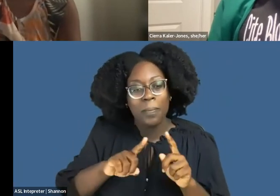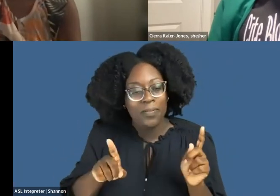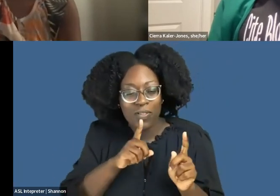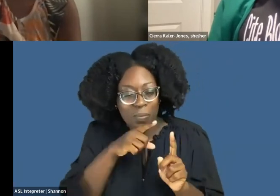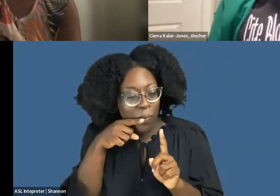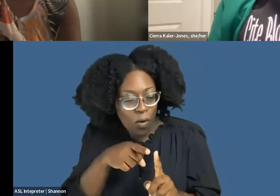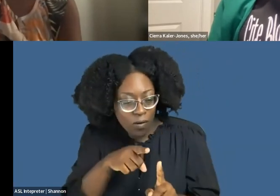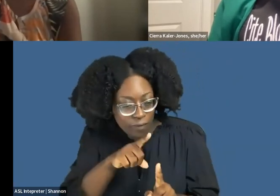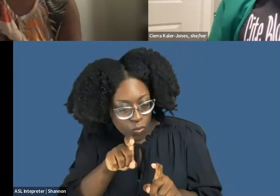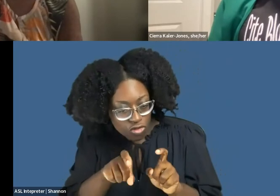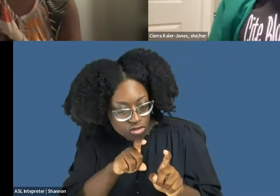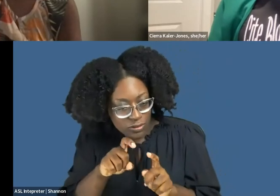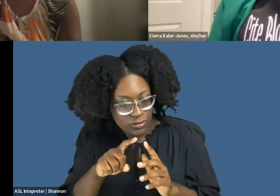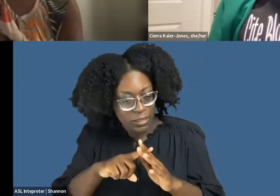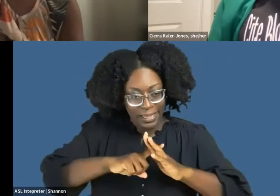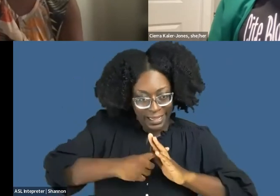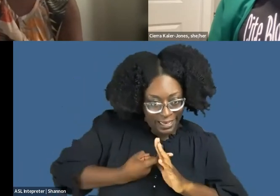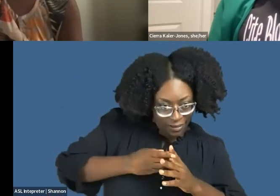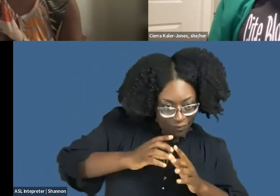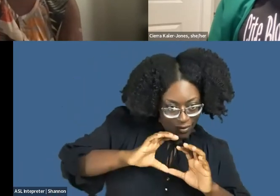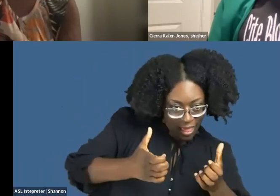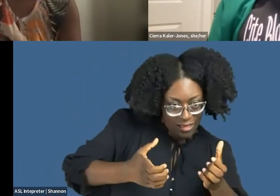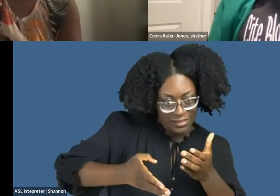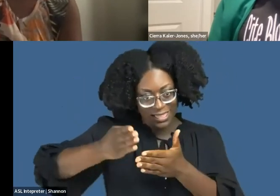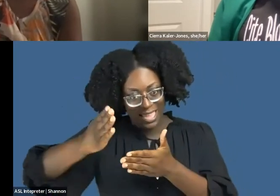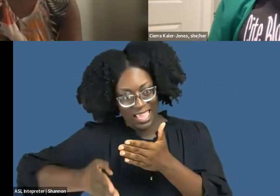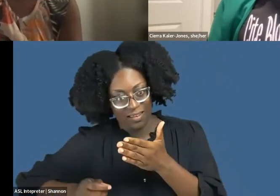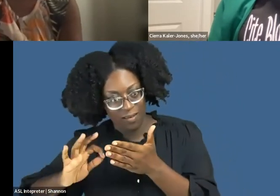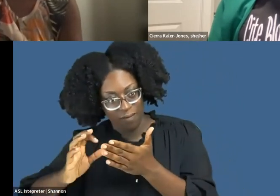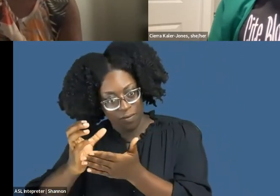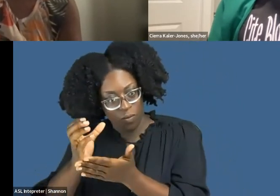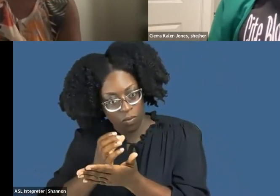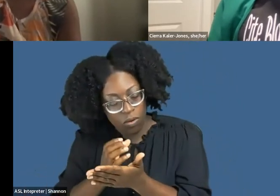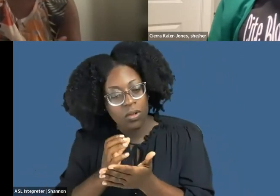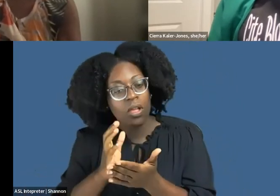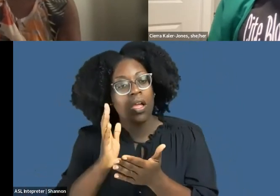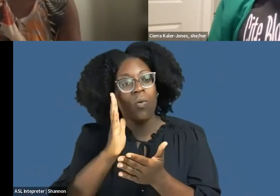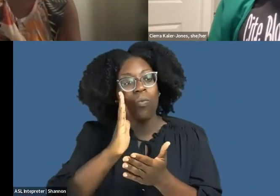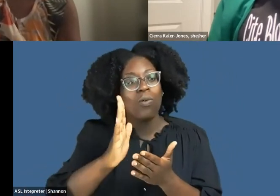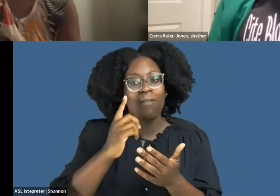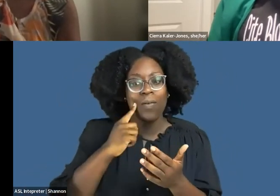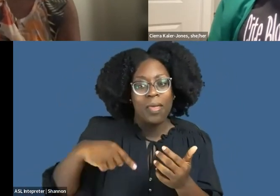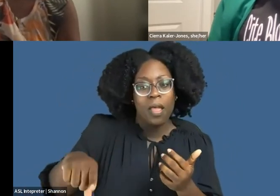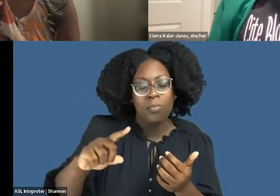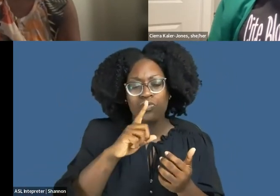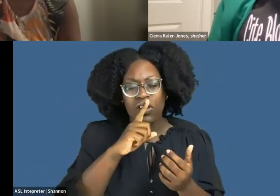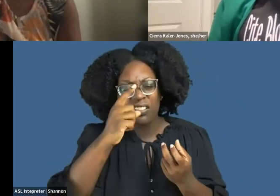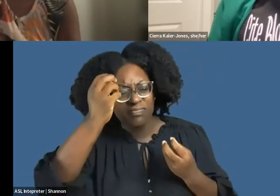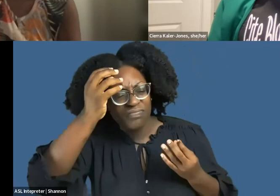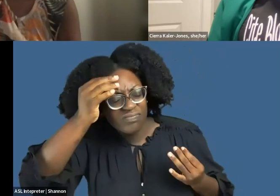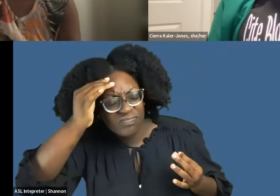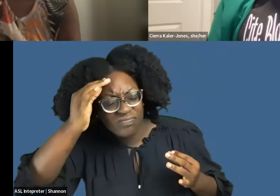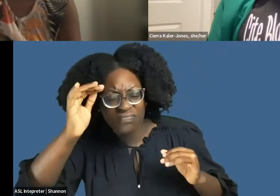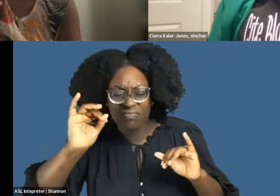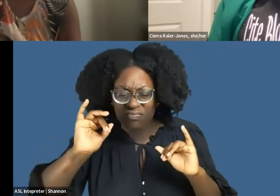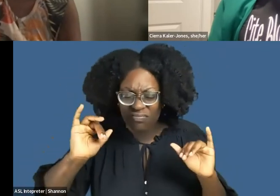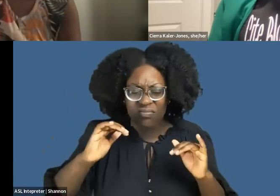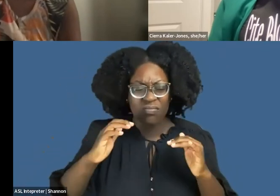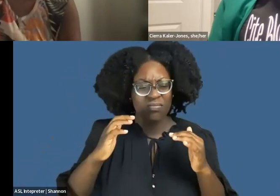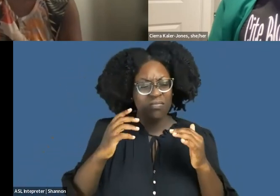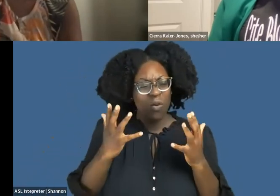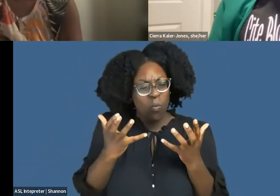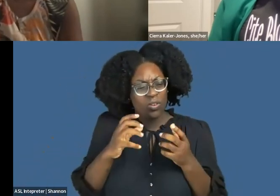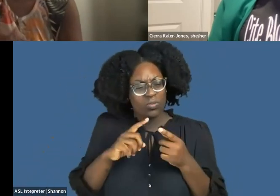experience differently and try to make adjustments in their lives that make it move towards a community that is more caring and empathetic,